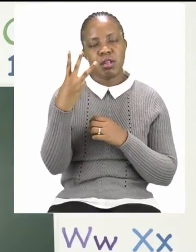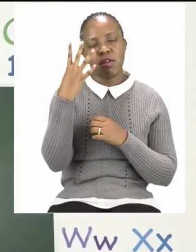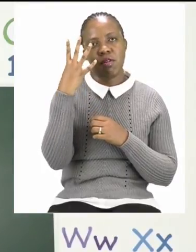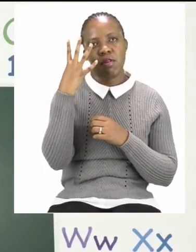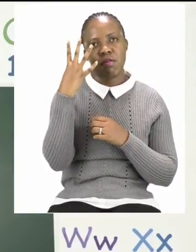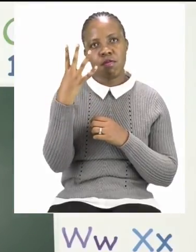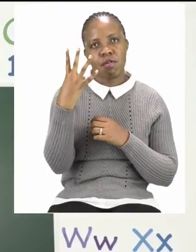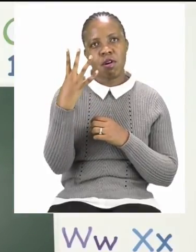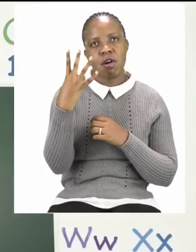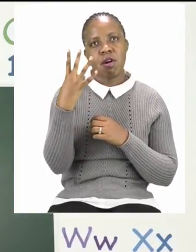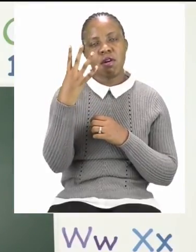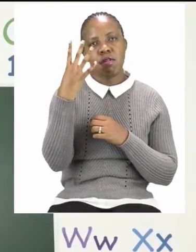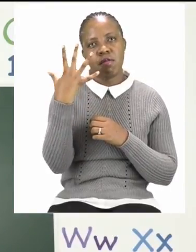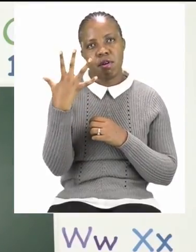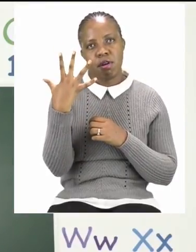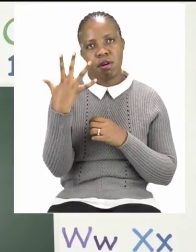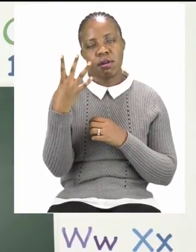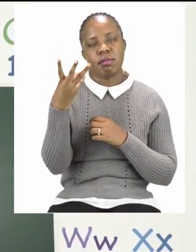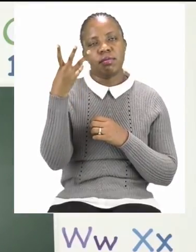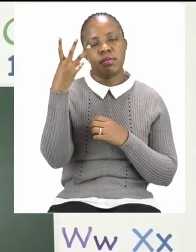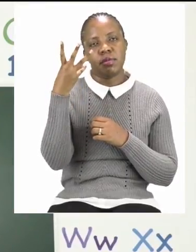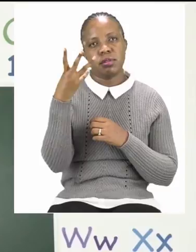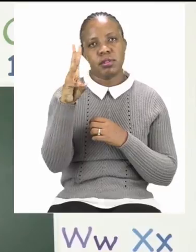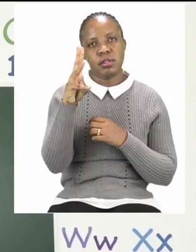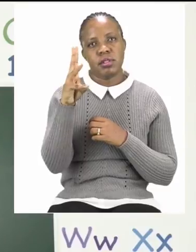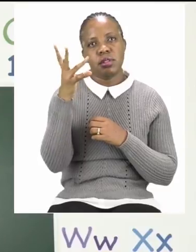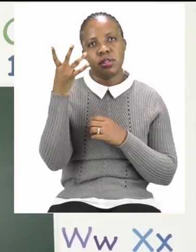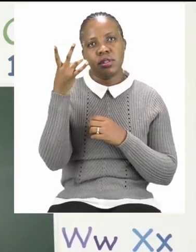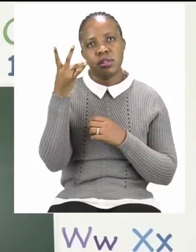3, 4, 5,